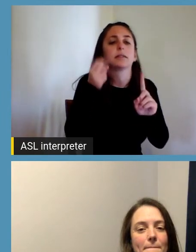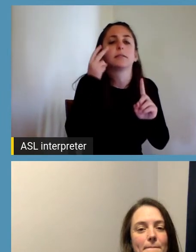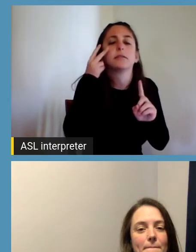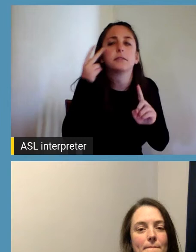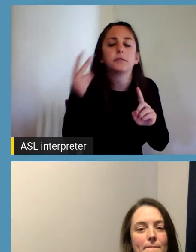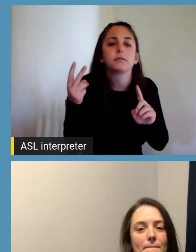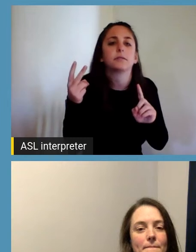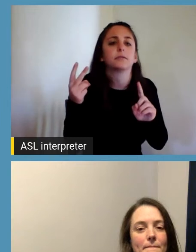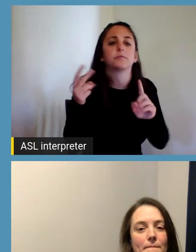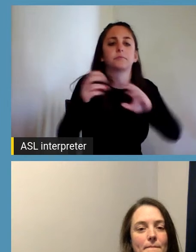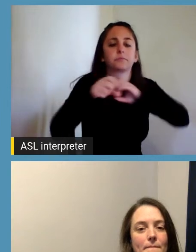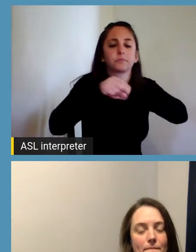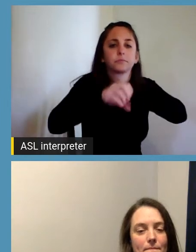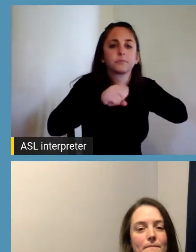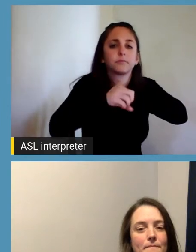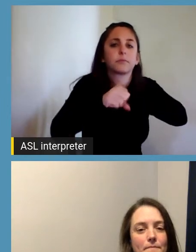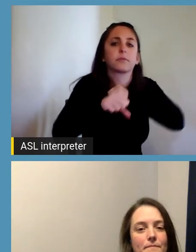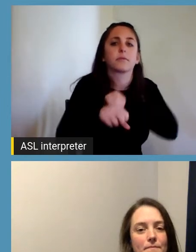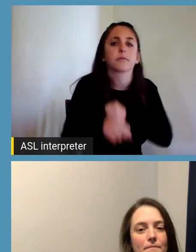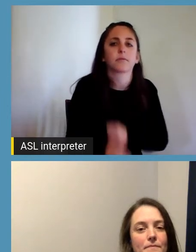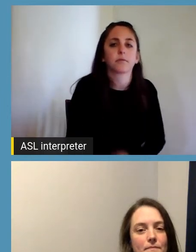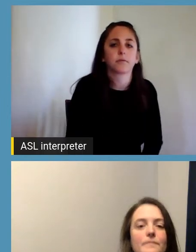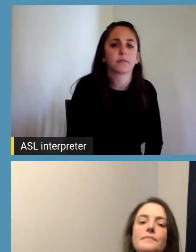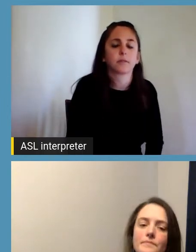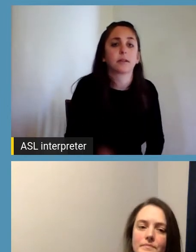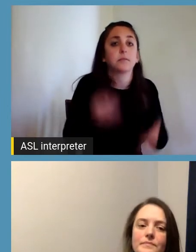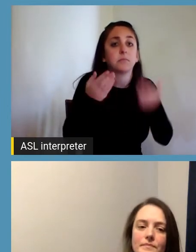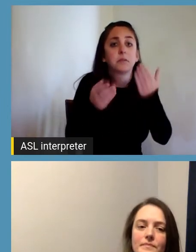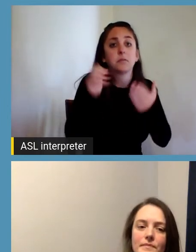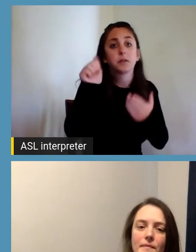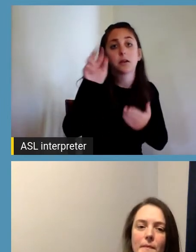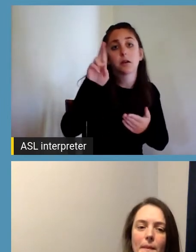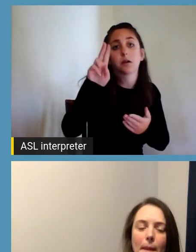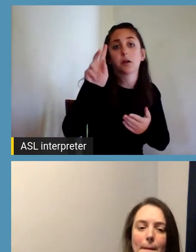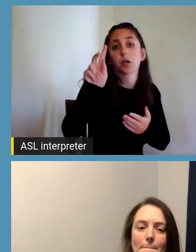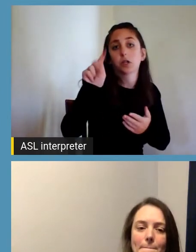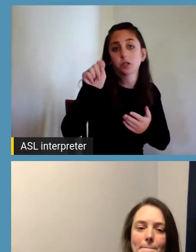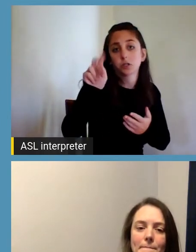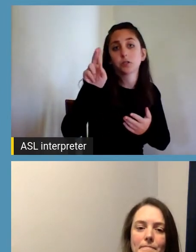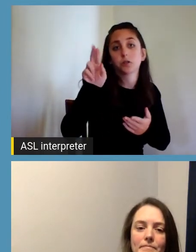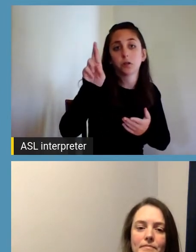essentially. Any thoughts on that? Maybe Arturo, you want to jump in on that?